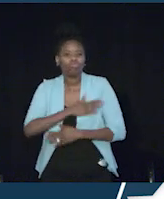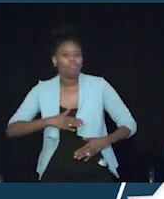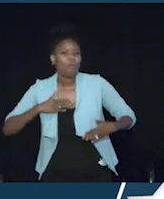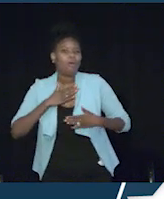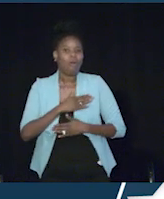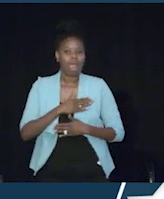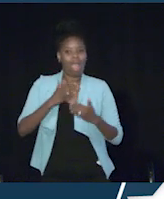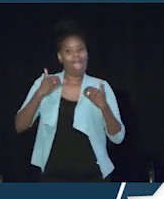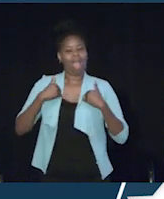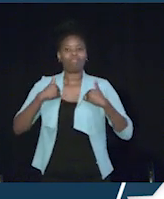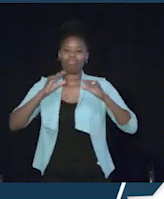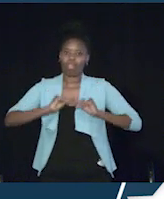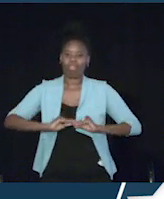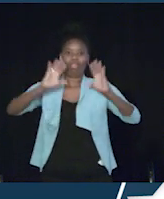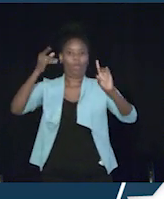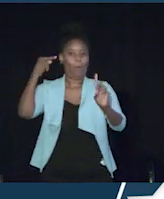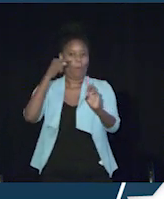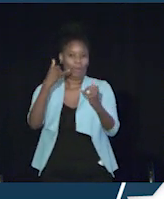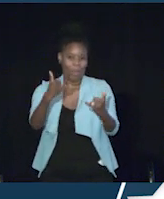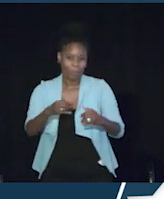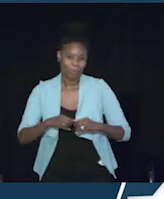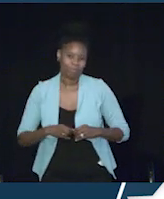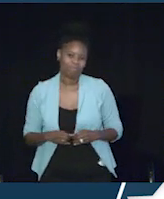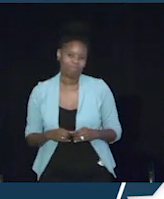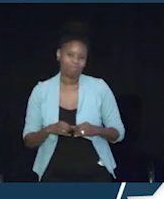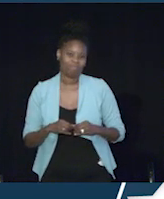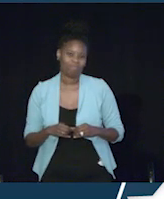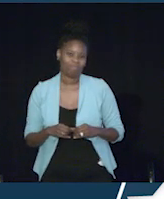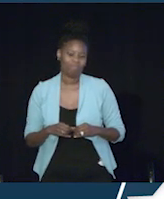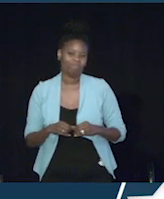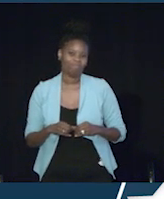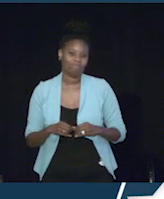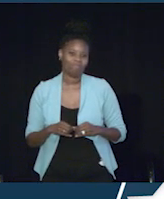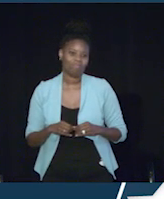more clear direction for his life now.